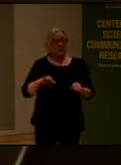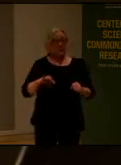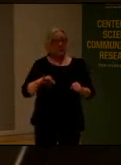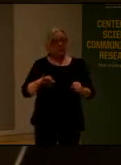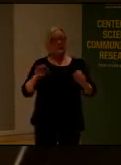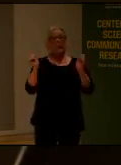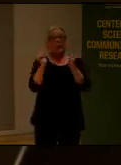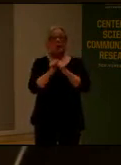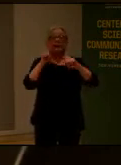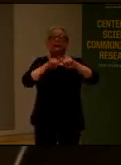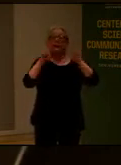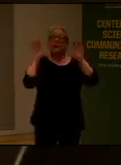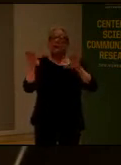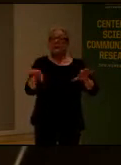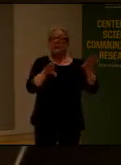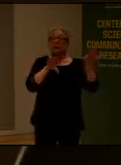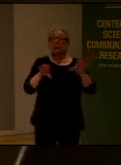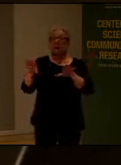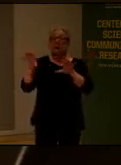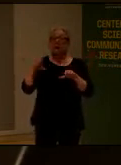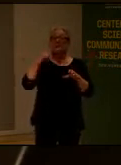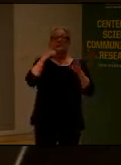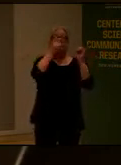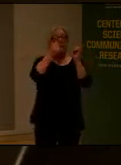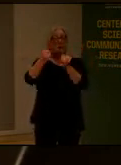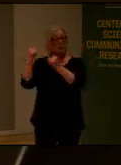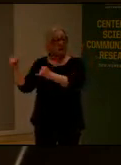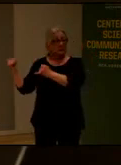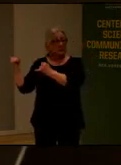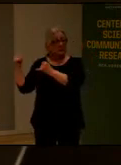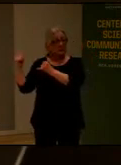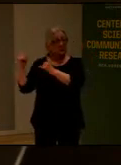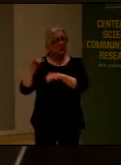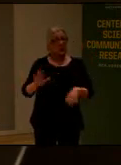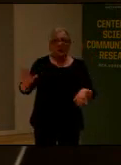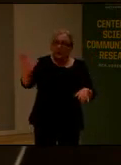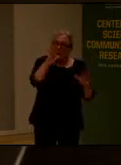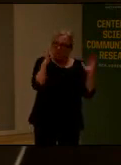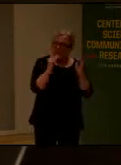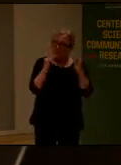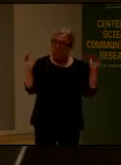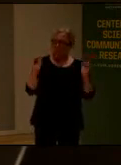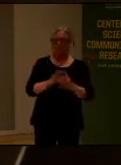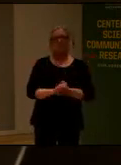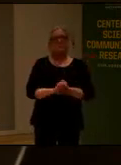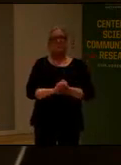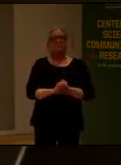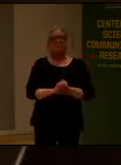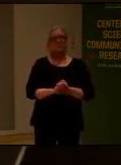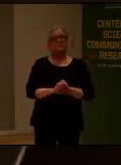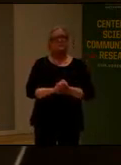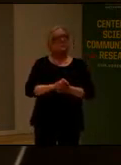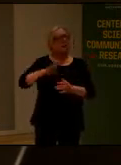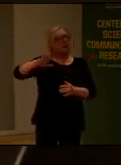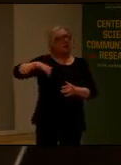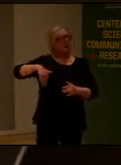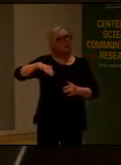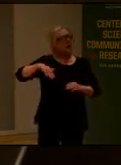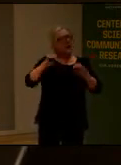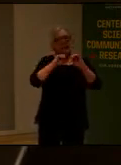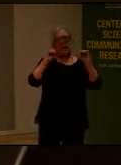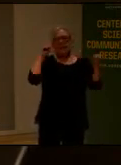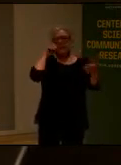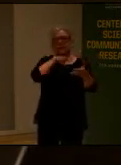different actions that can be taken at an individual level. So I am not aware of anything that's really studied that at an individual level